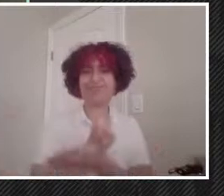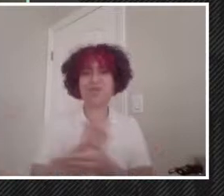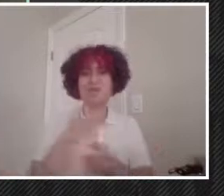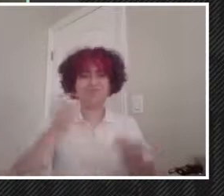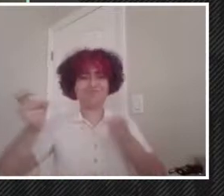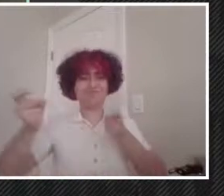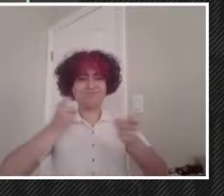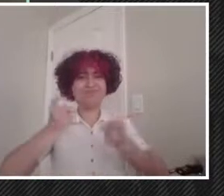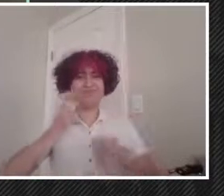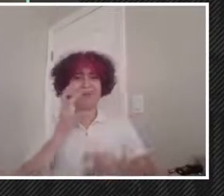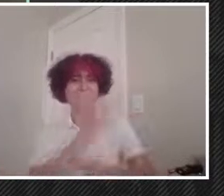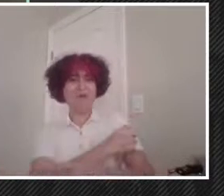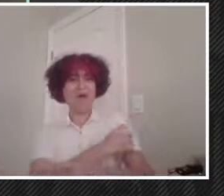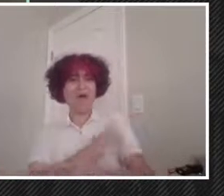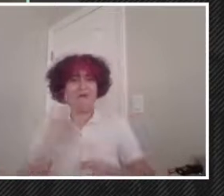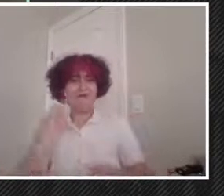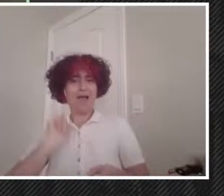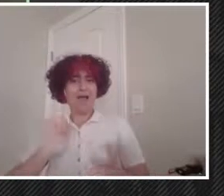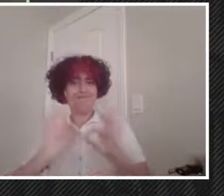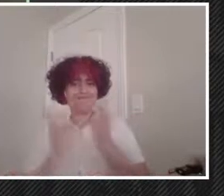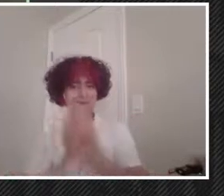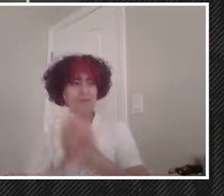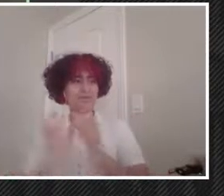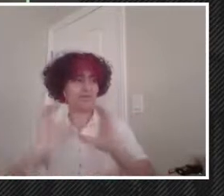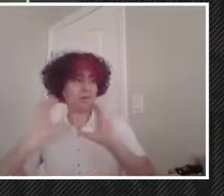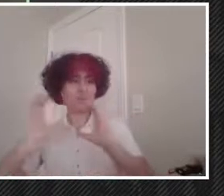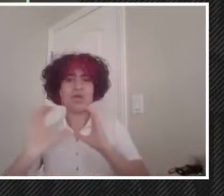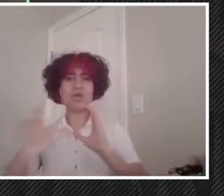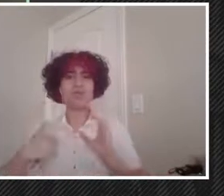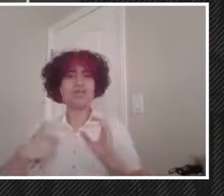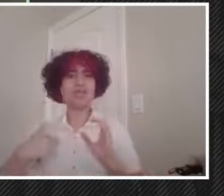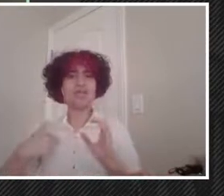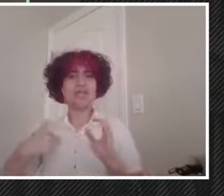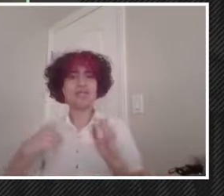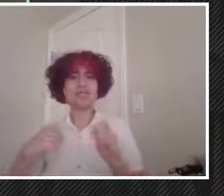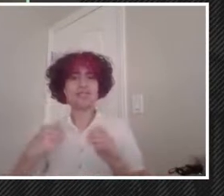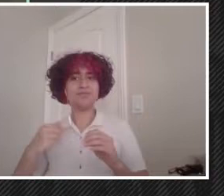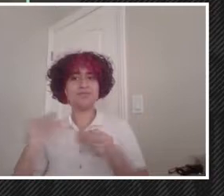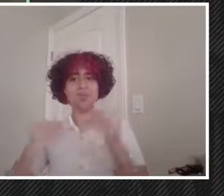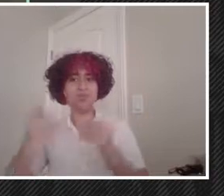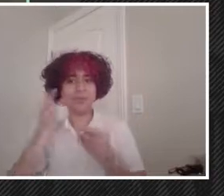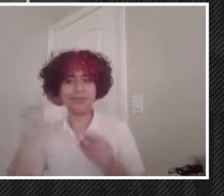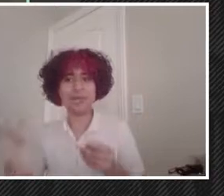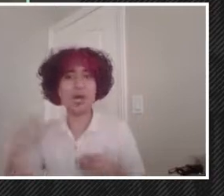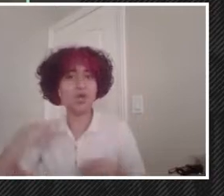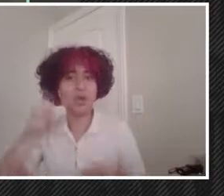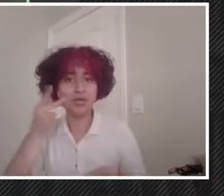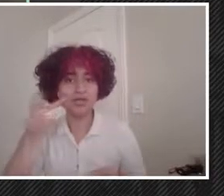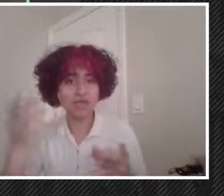communities. And I think that's the movement you saw across the country, and that's what got us to where we are.